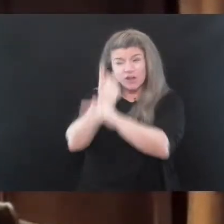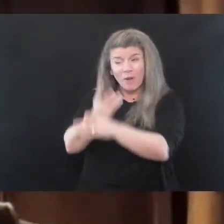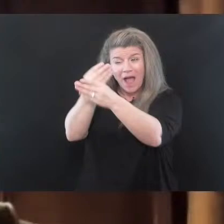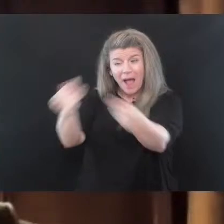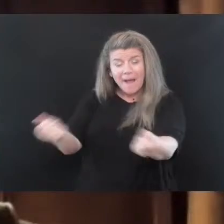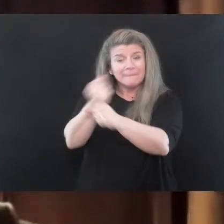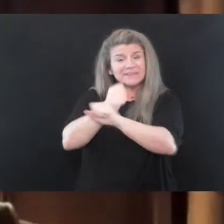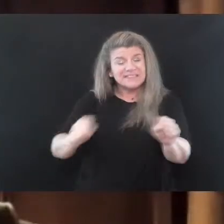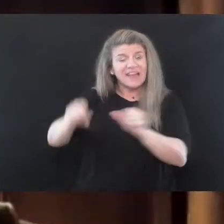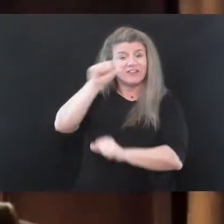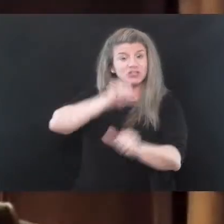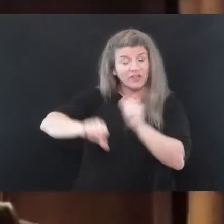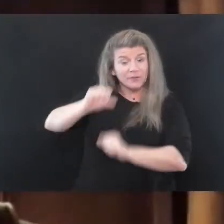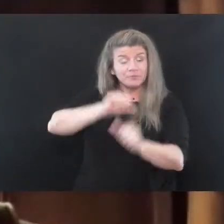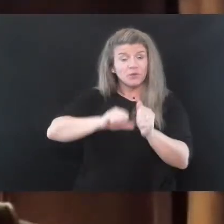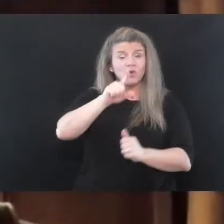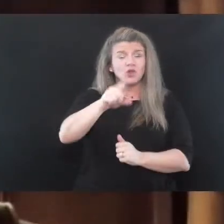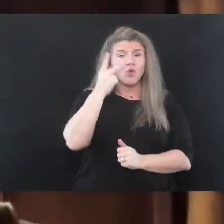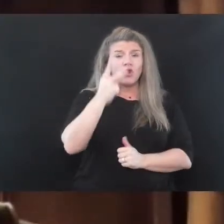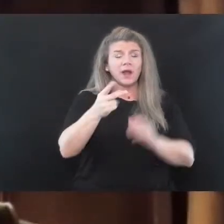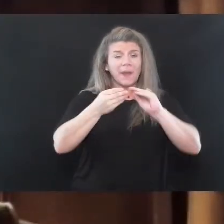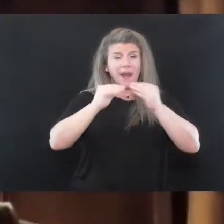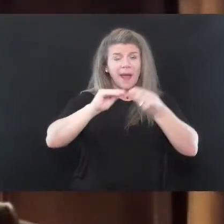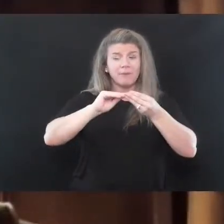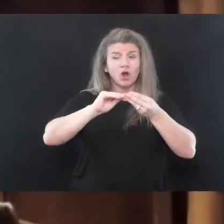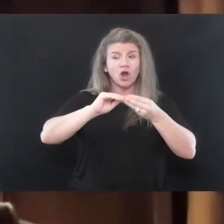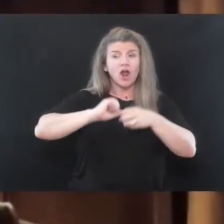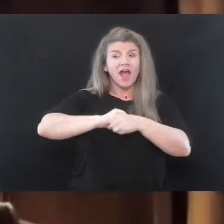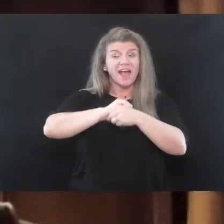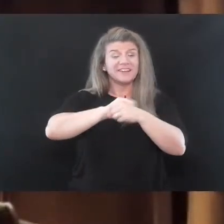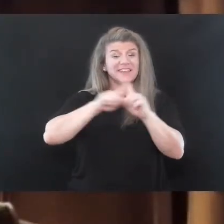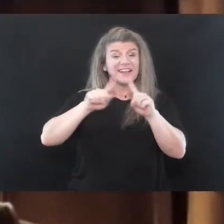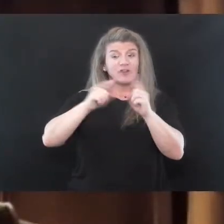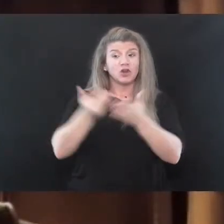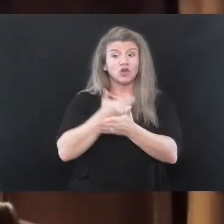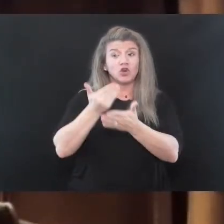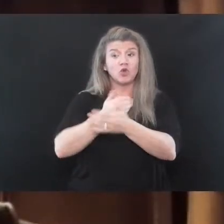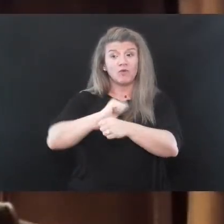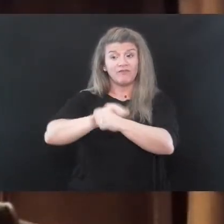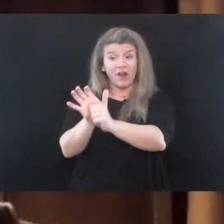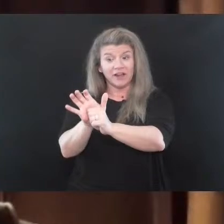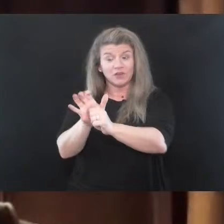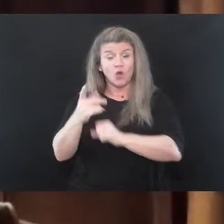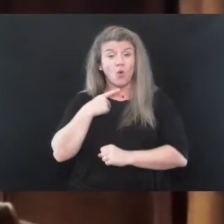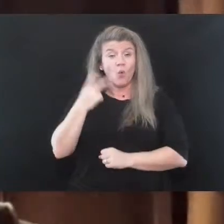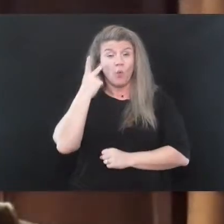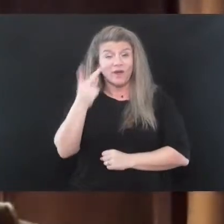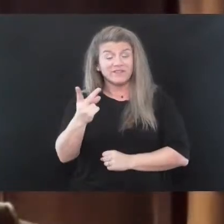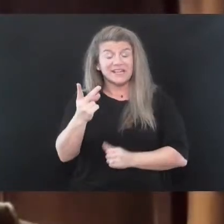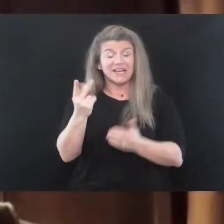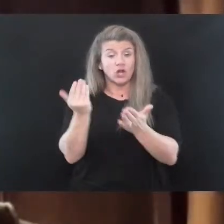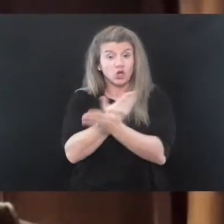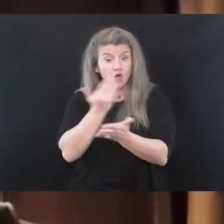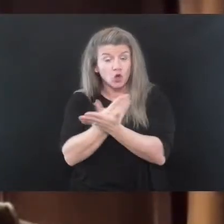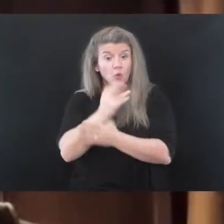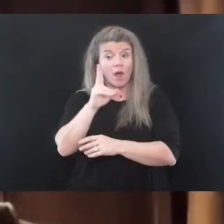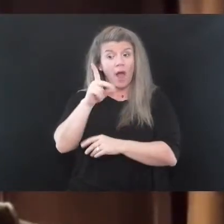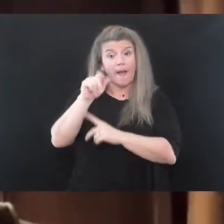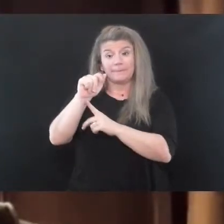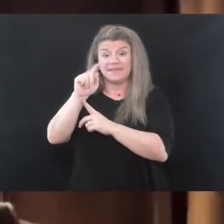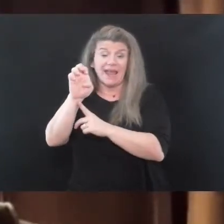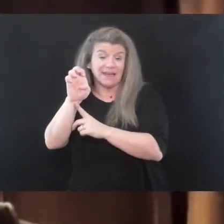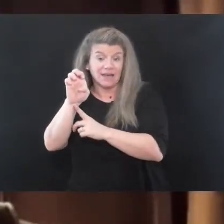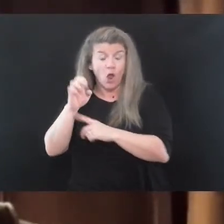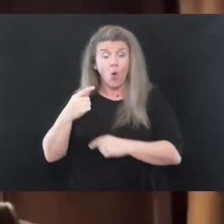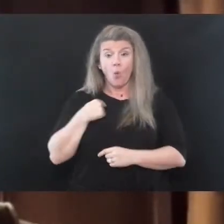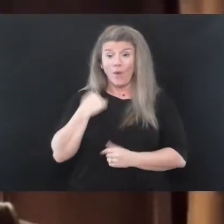we look at the number of variants in West Virginia, we have seen an update, and we now know that the